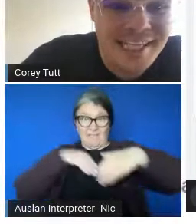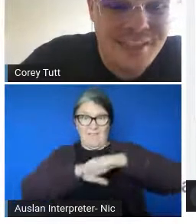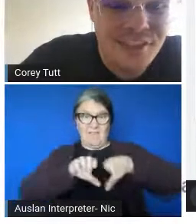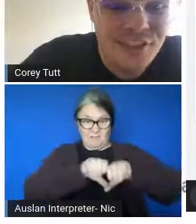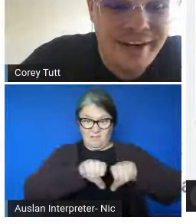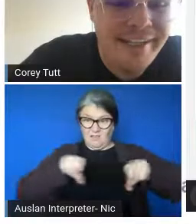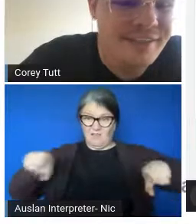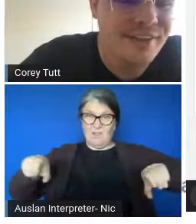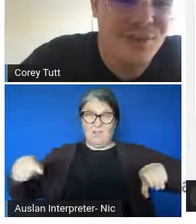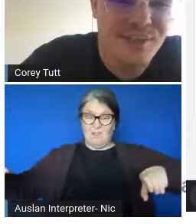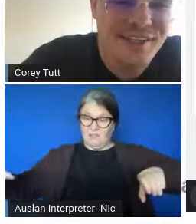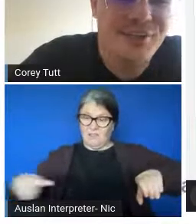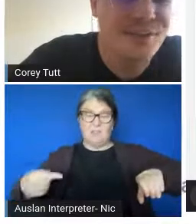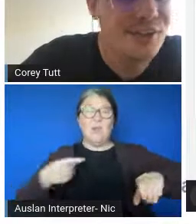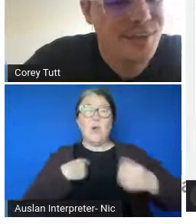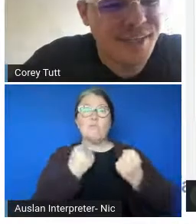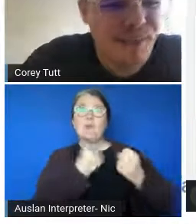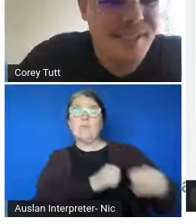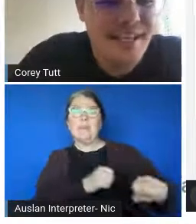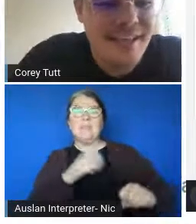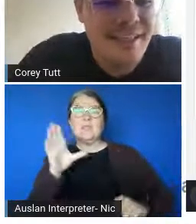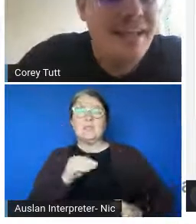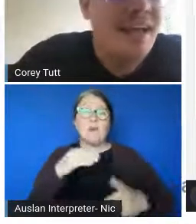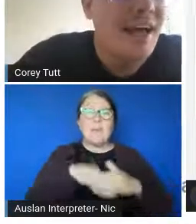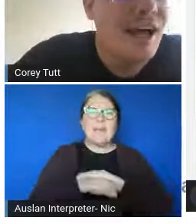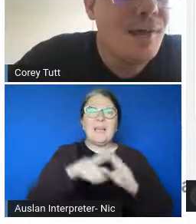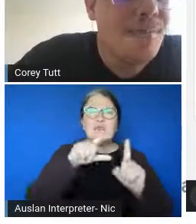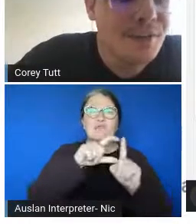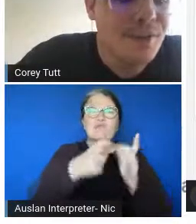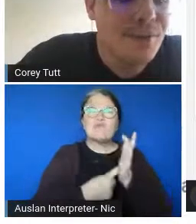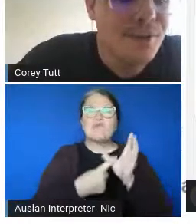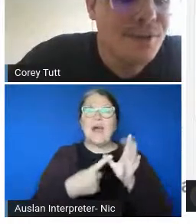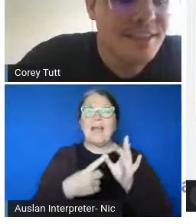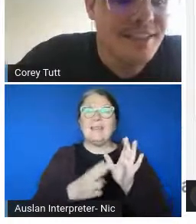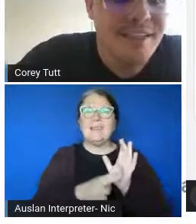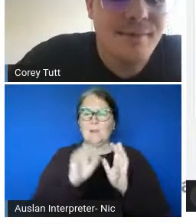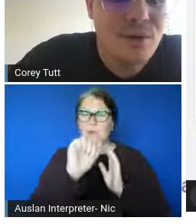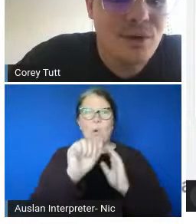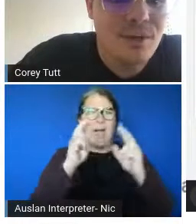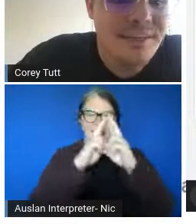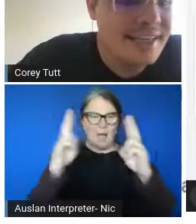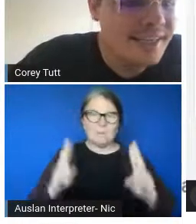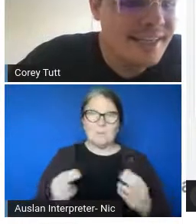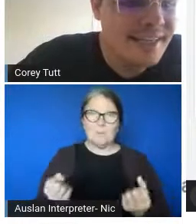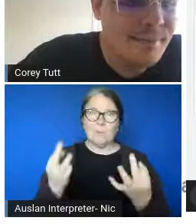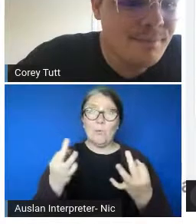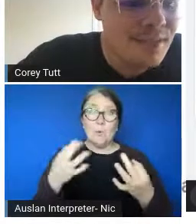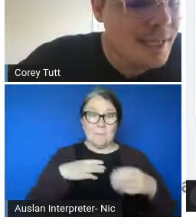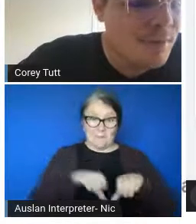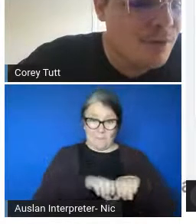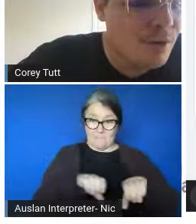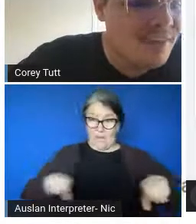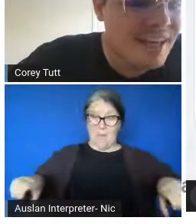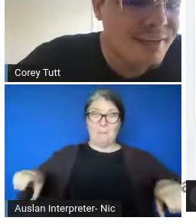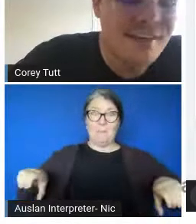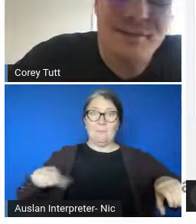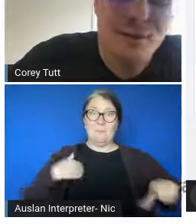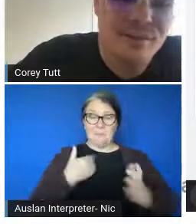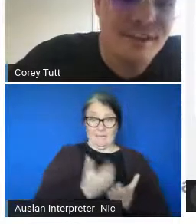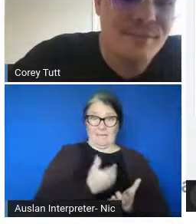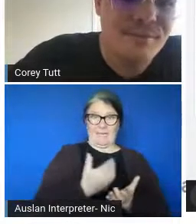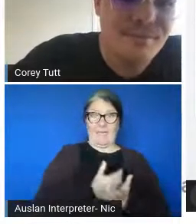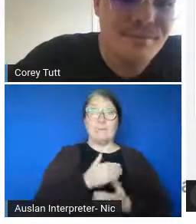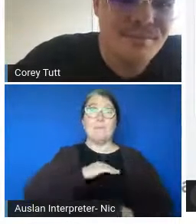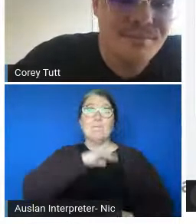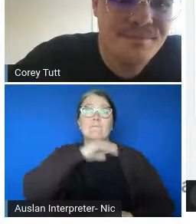them from getting into your drains and annoying you and annoying your mum and dad. But they're really, really deadly because they keep the frogs safe, and the